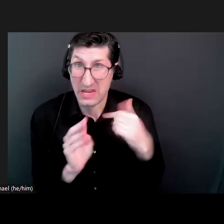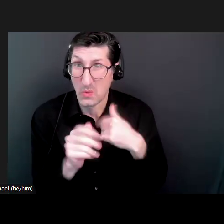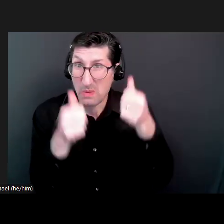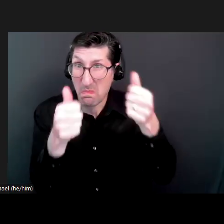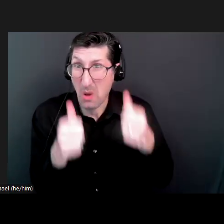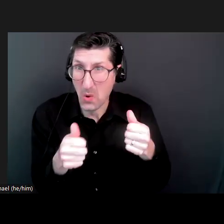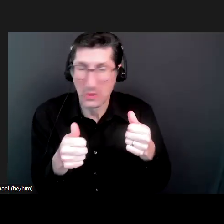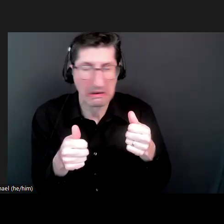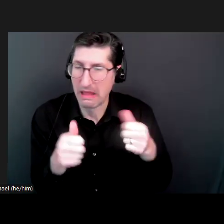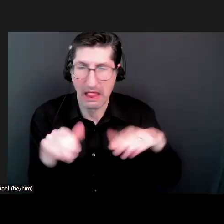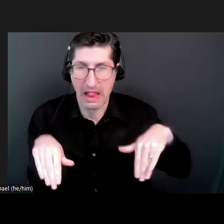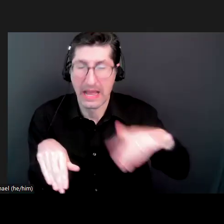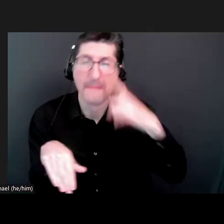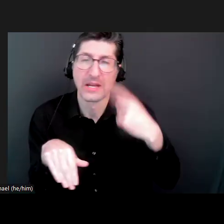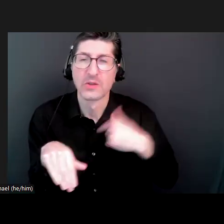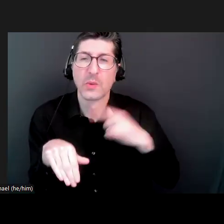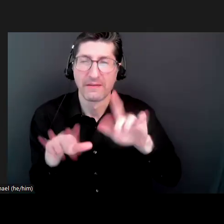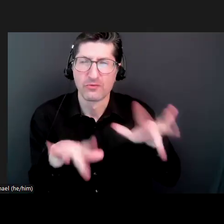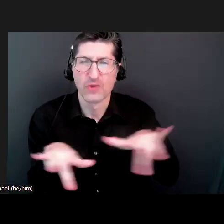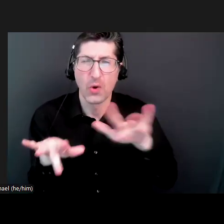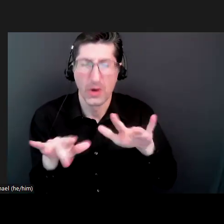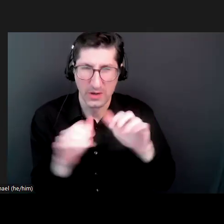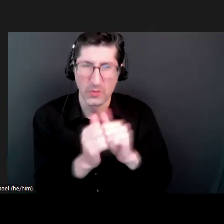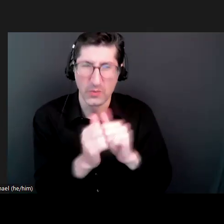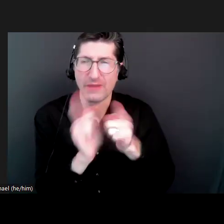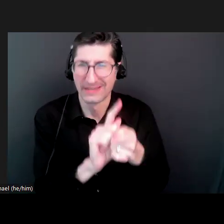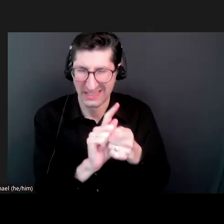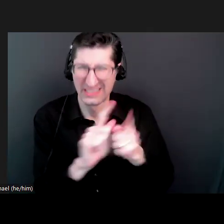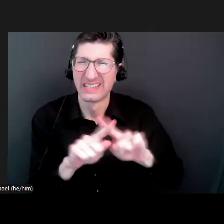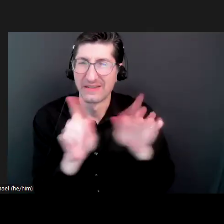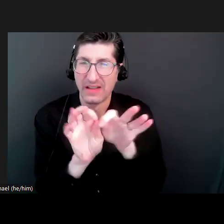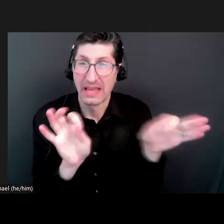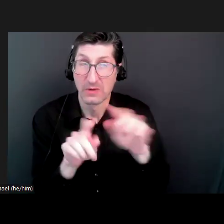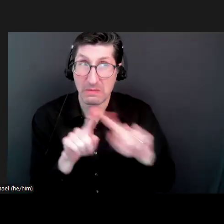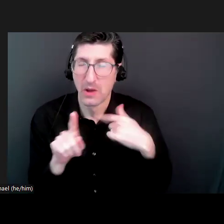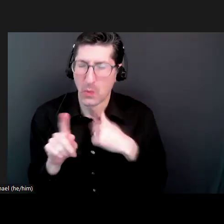language version, but it is in the process of being edited and will be posted soon.